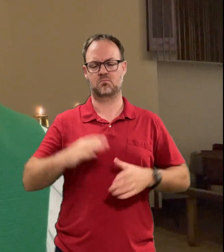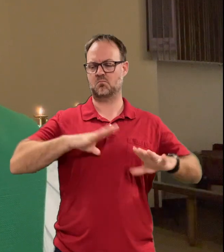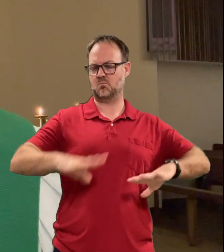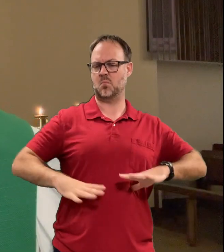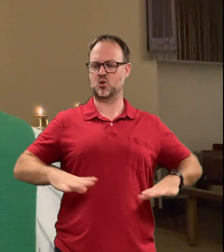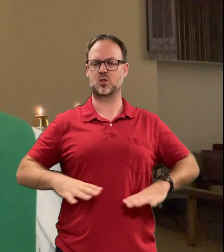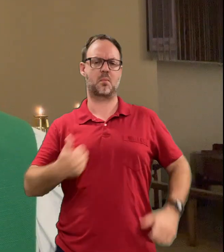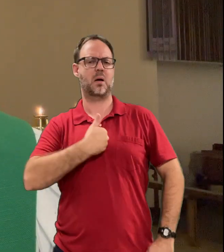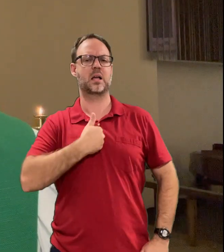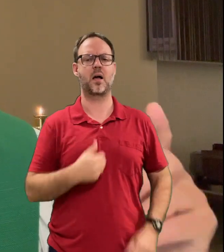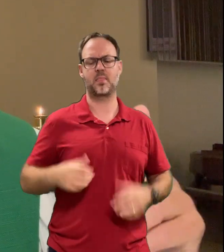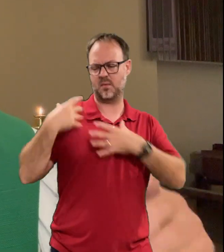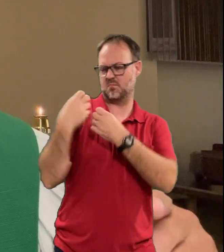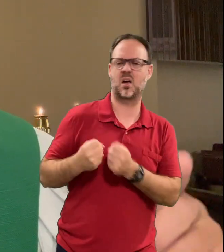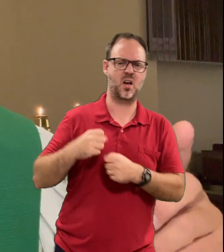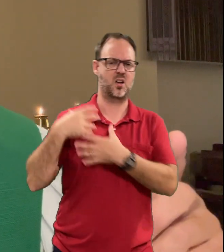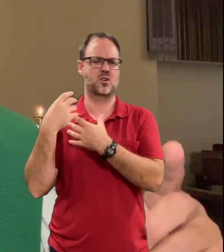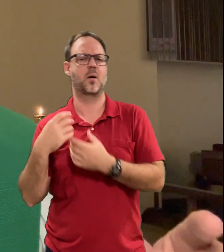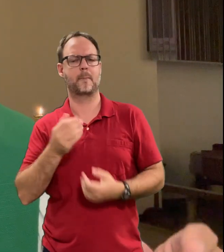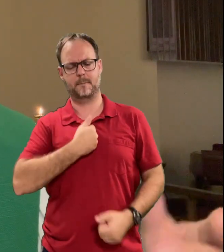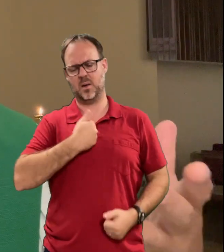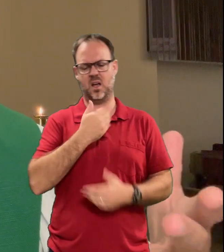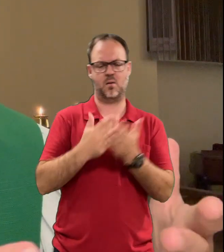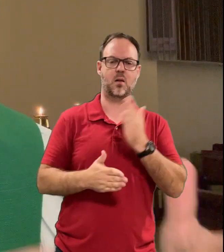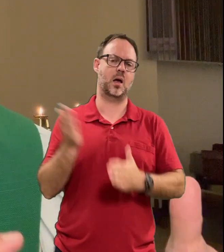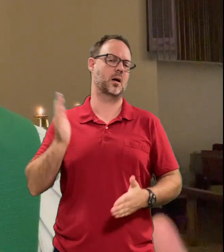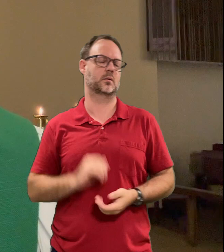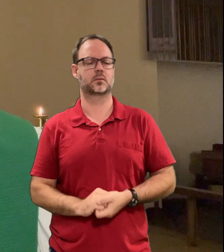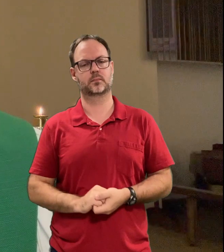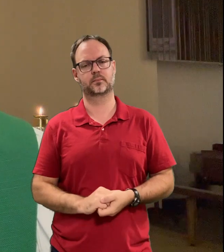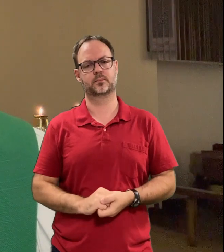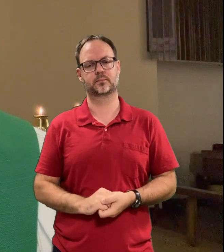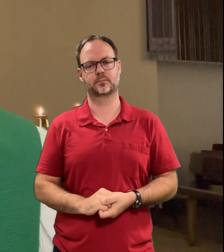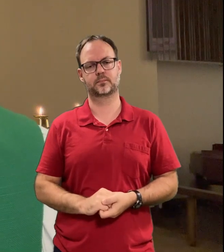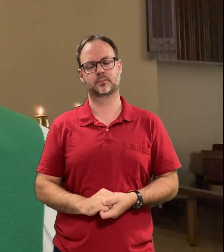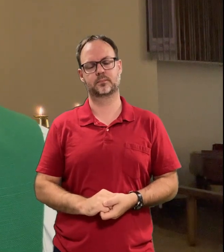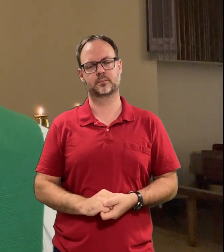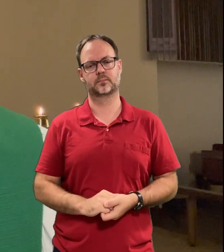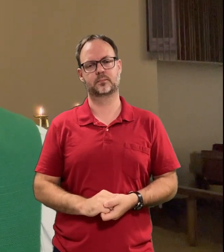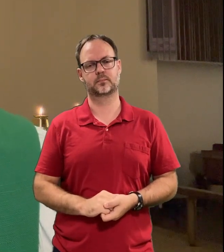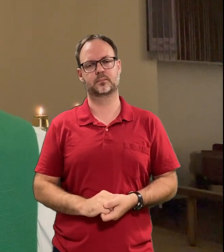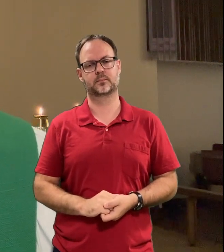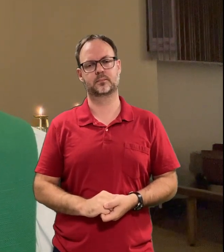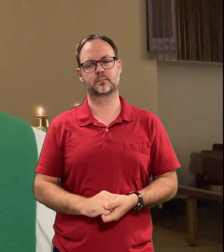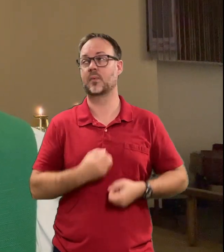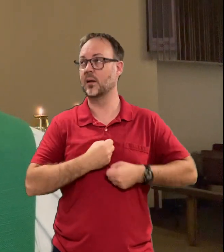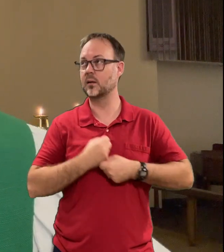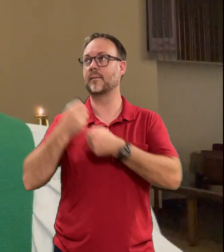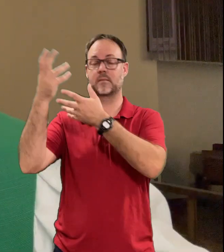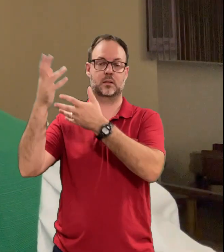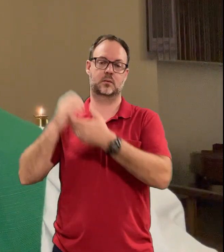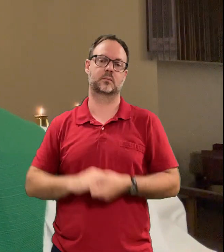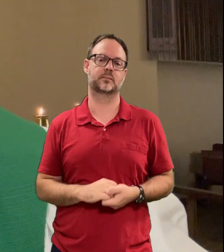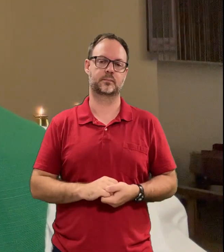your own self, in the power and strength of my own hands, as it says in Deuteronomy.